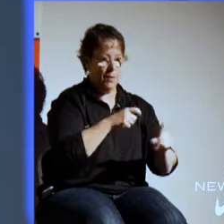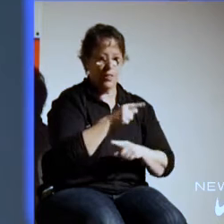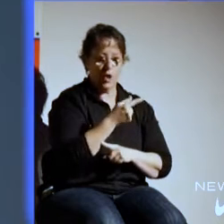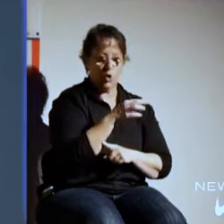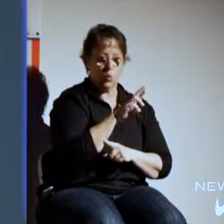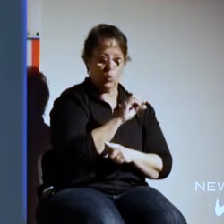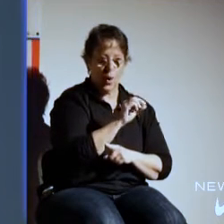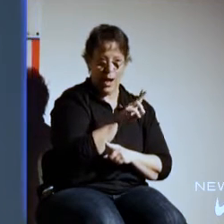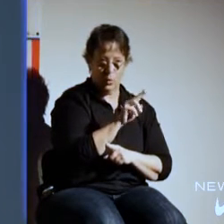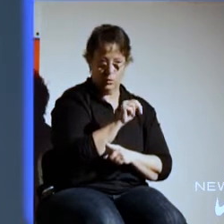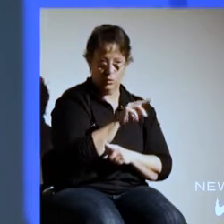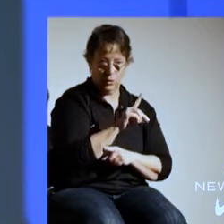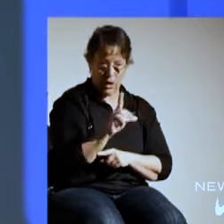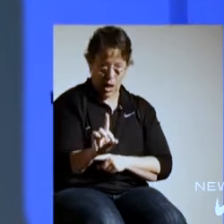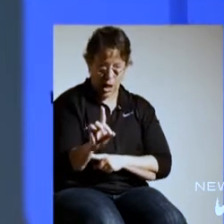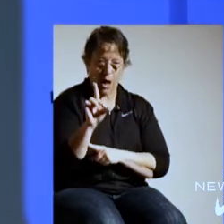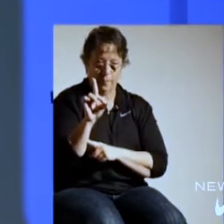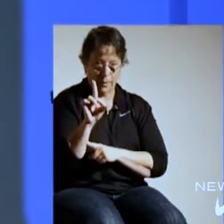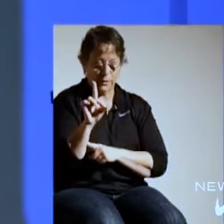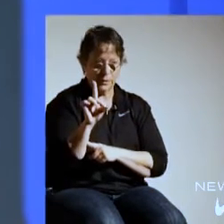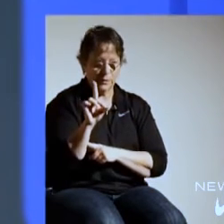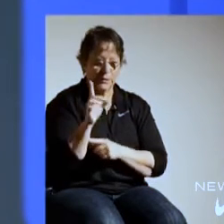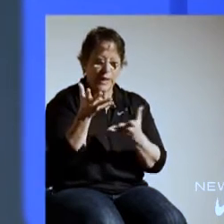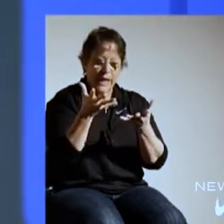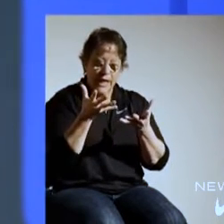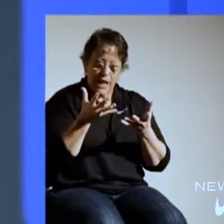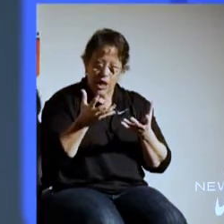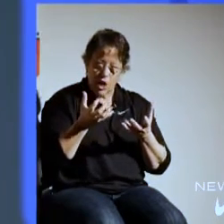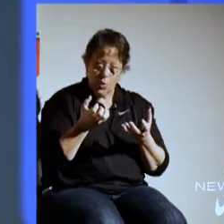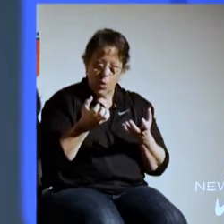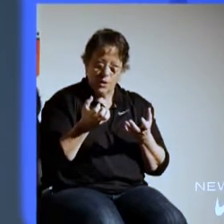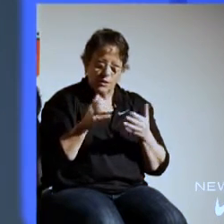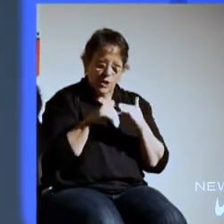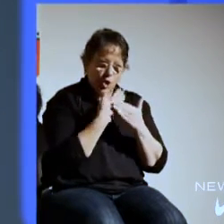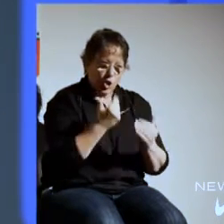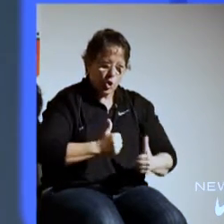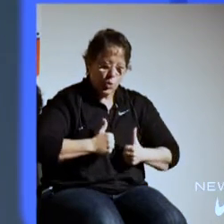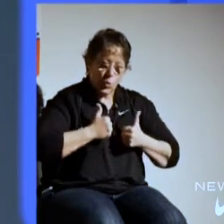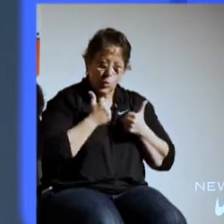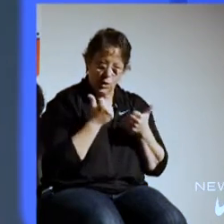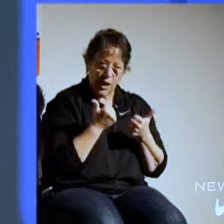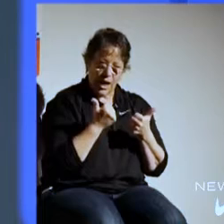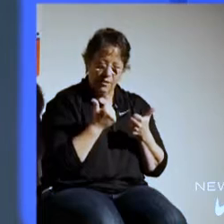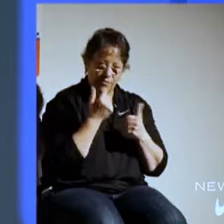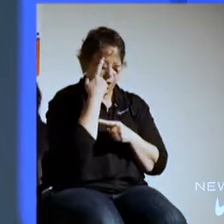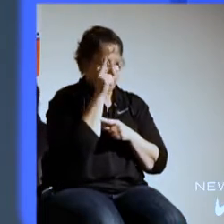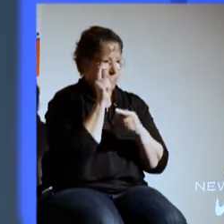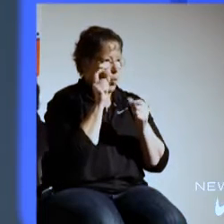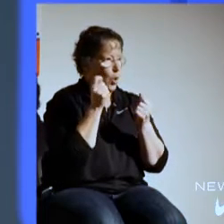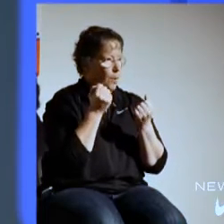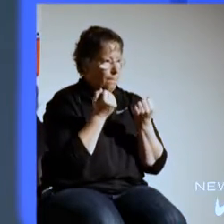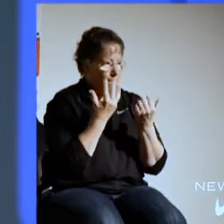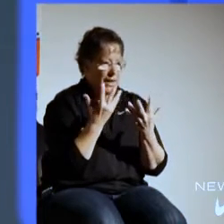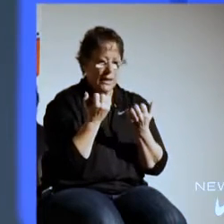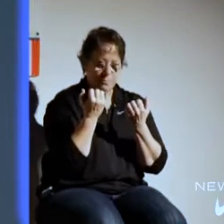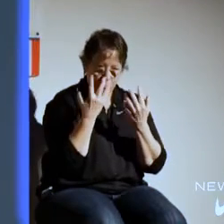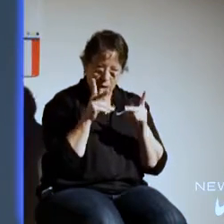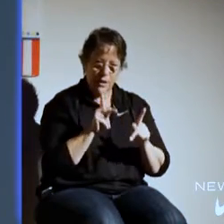going to supply for the spiritual new life for many, many